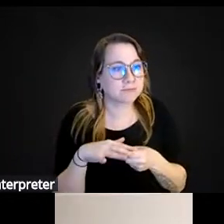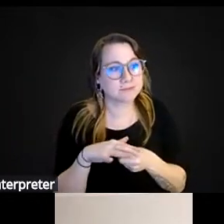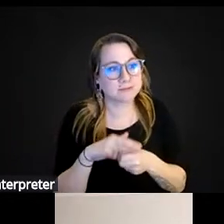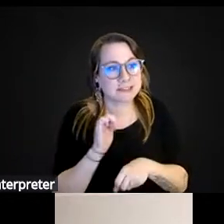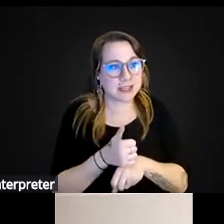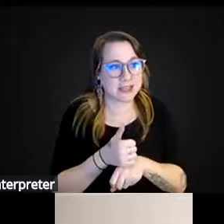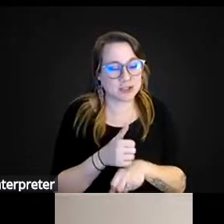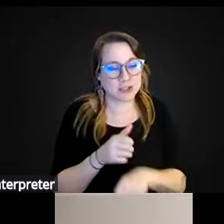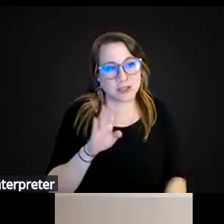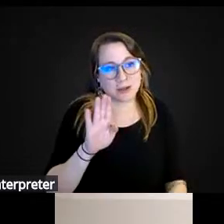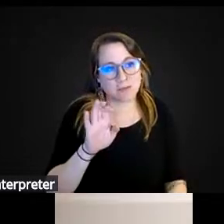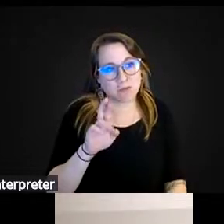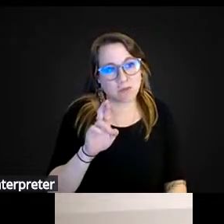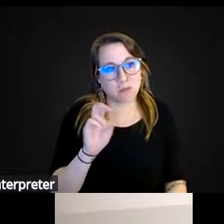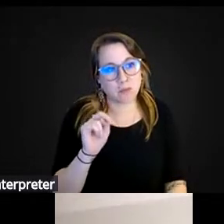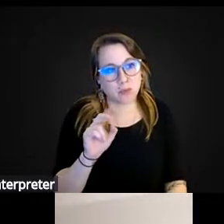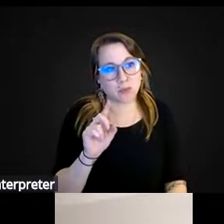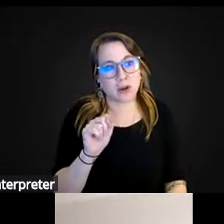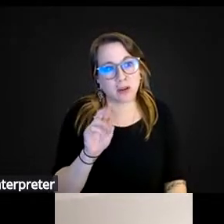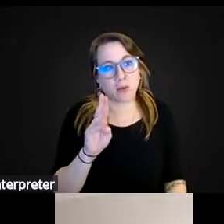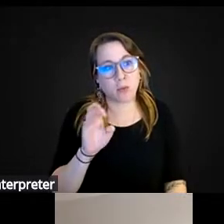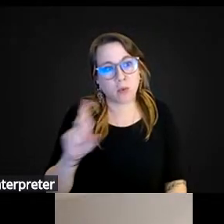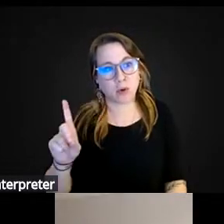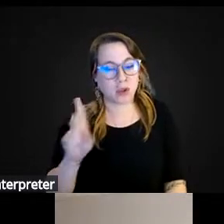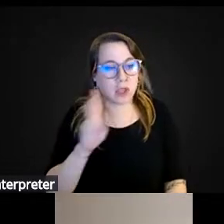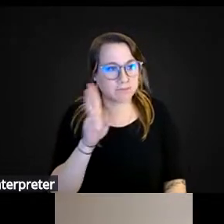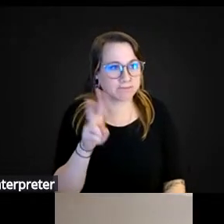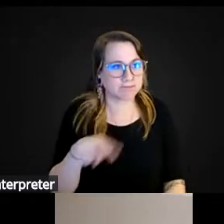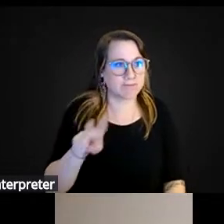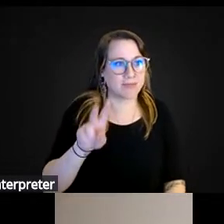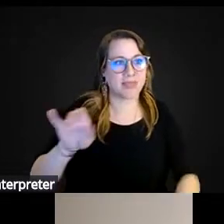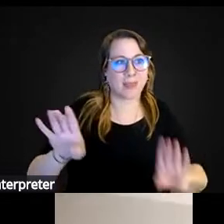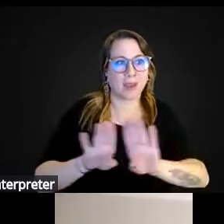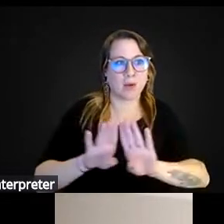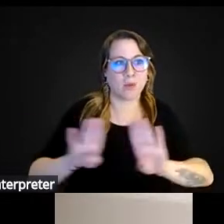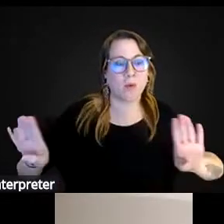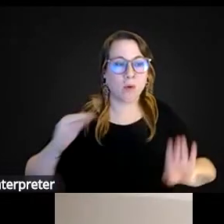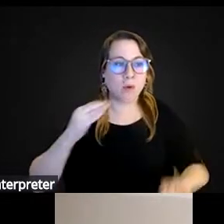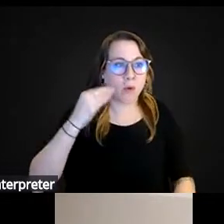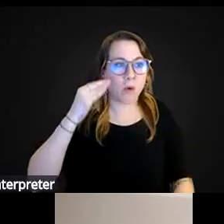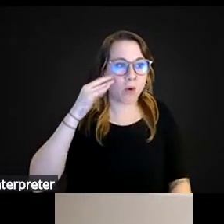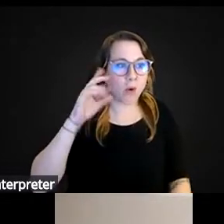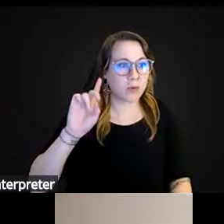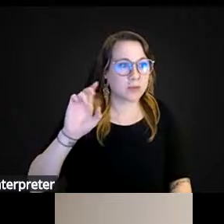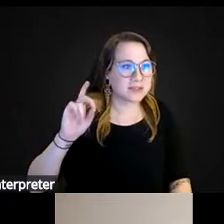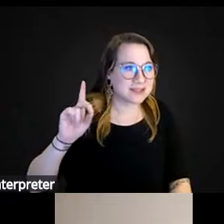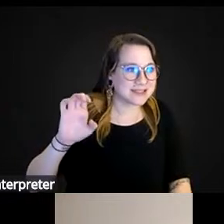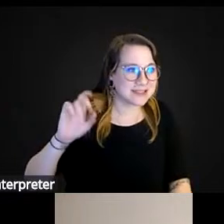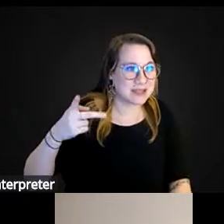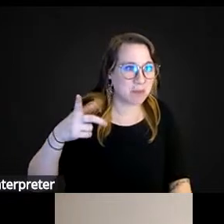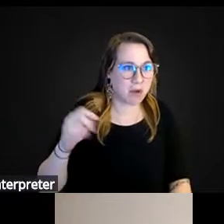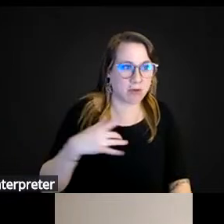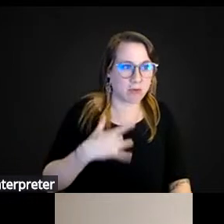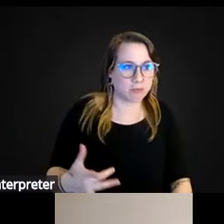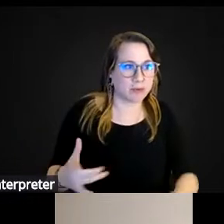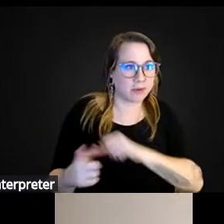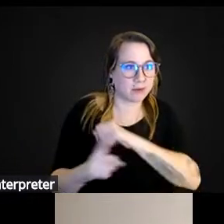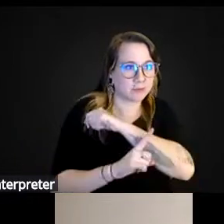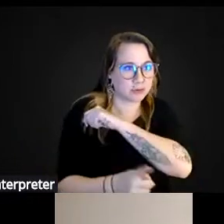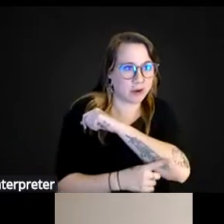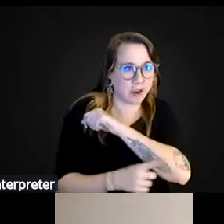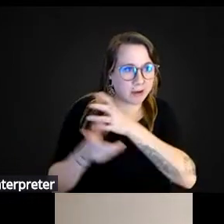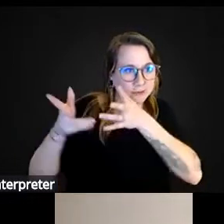look over the wall where the Home Depot is, that's where everyone's trash go. So